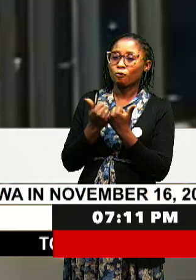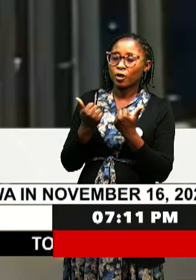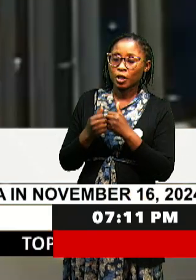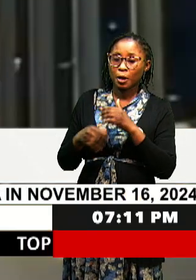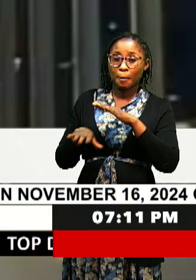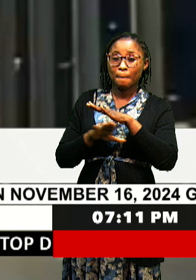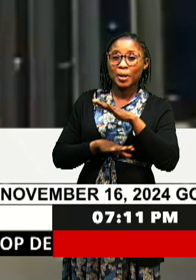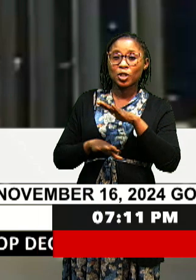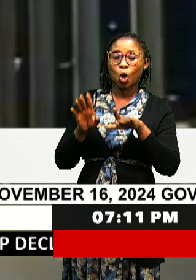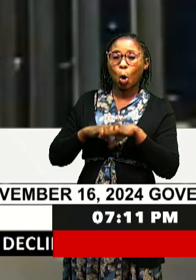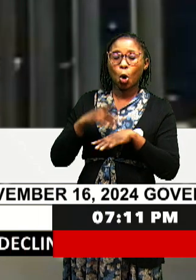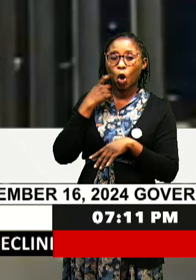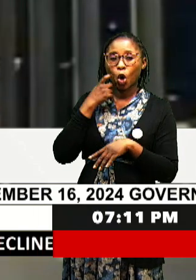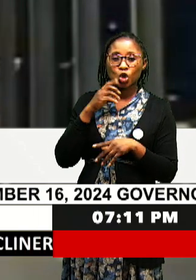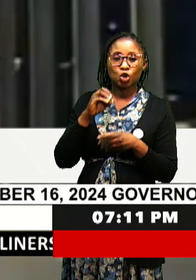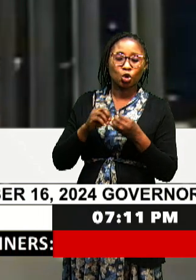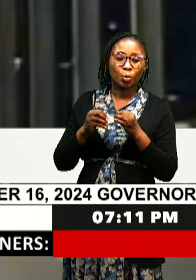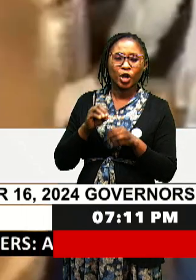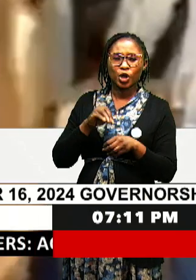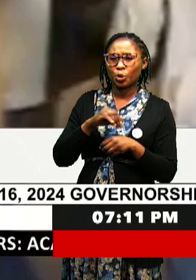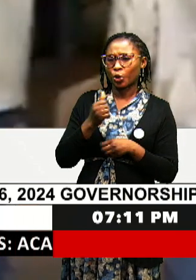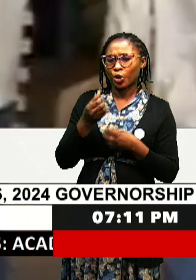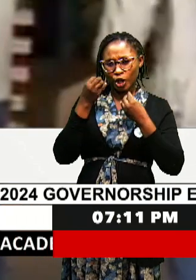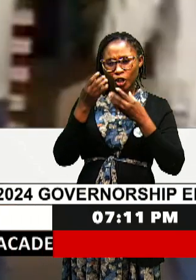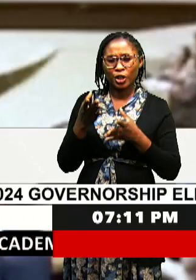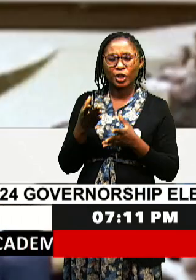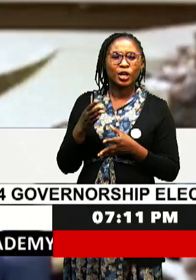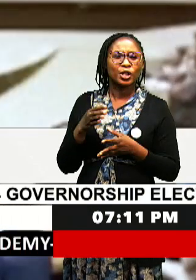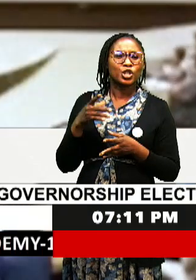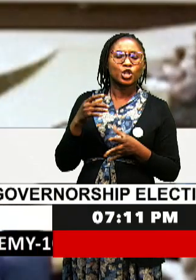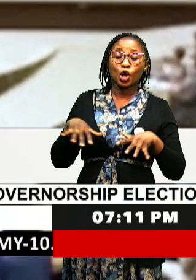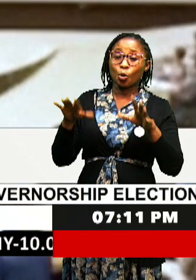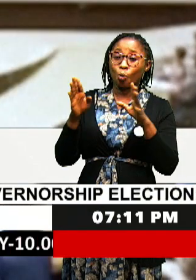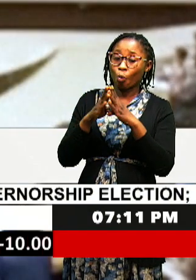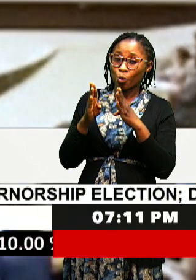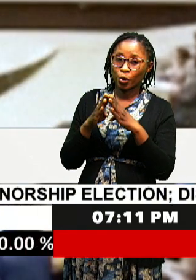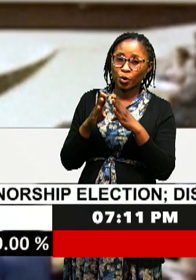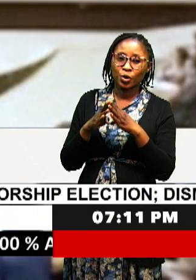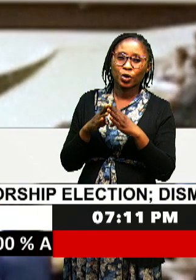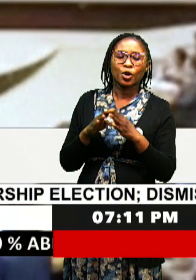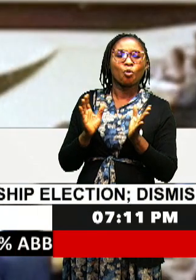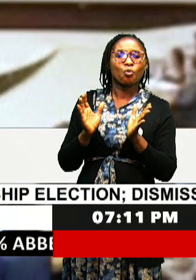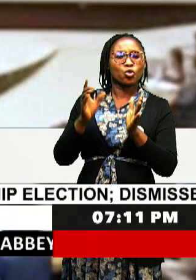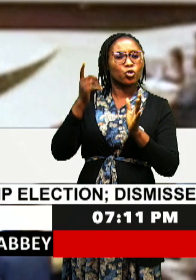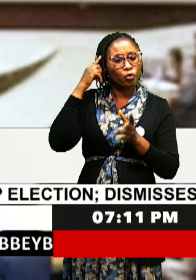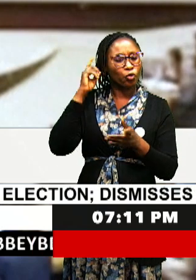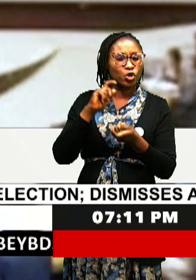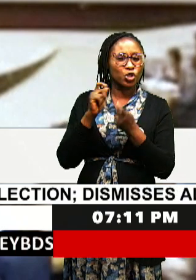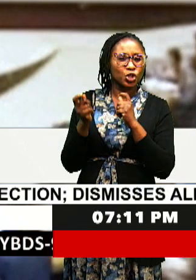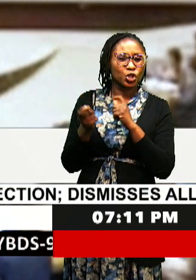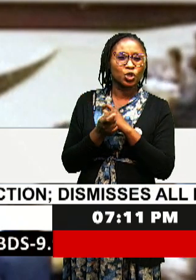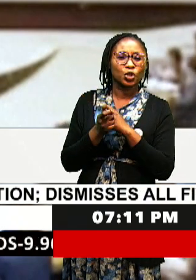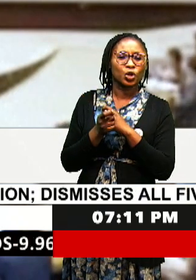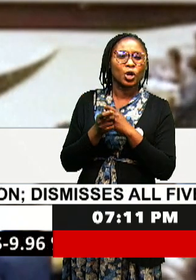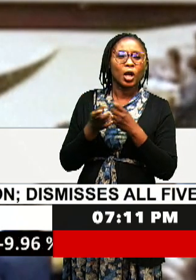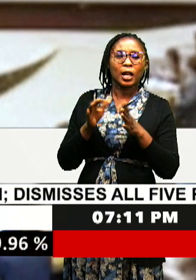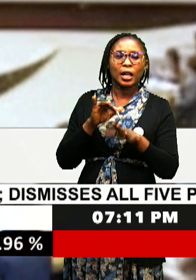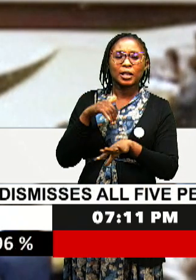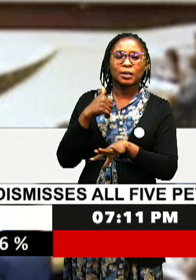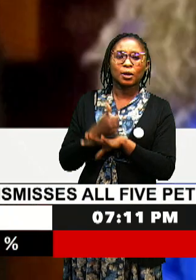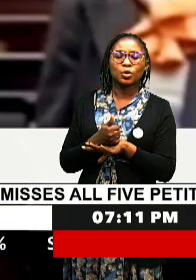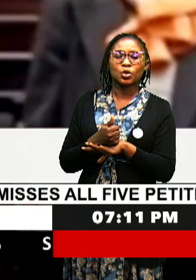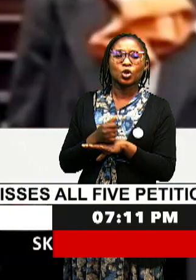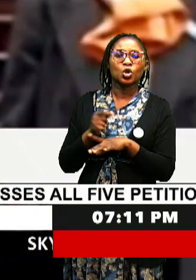current tariff regimes. In other news, Ecuador's Congress approved a constitutional reform to allow the establishment of foreign